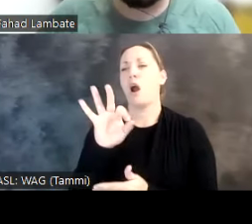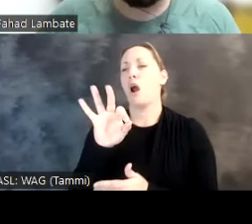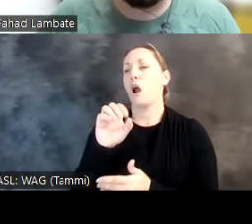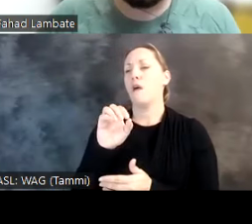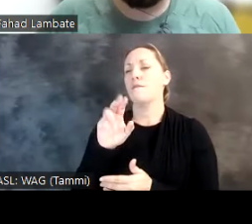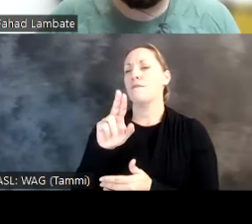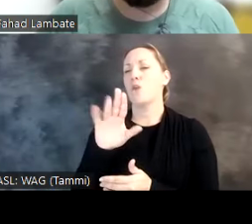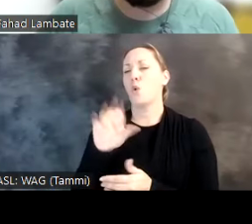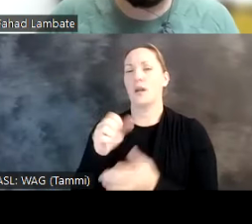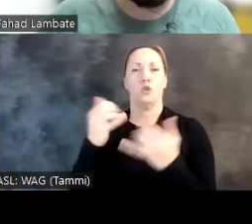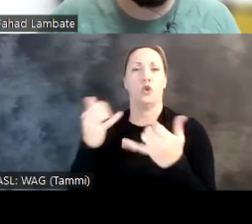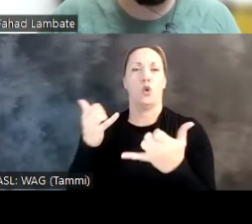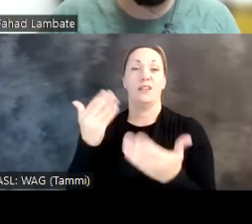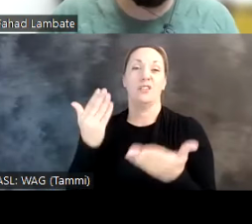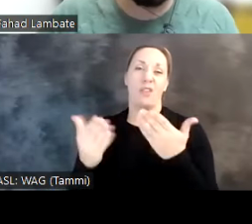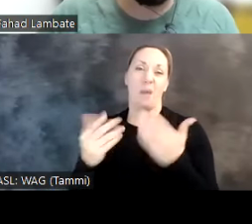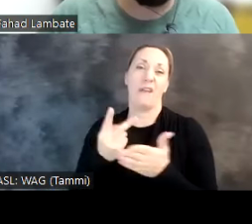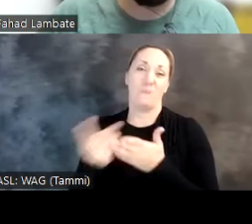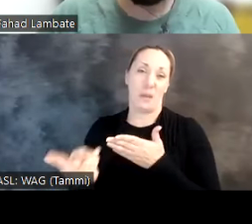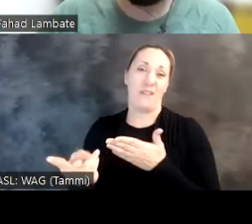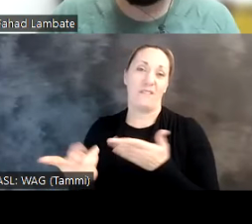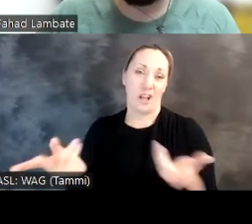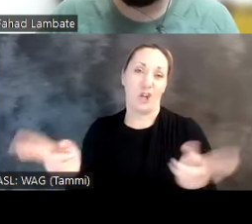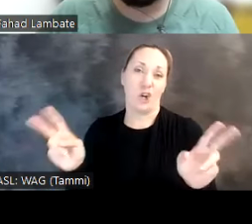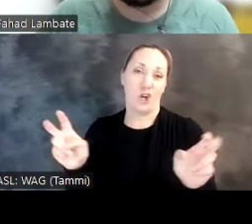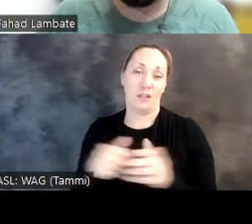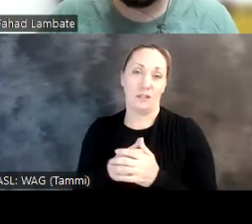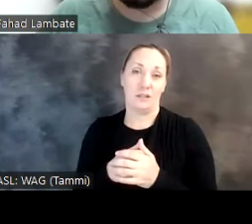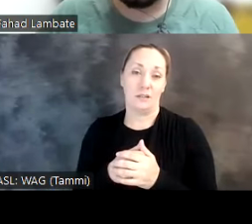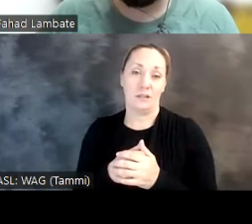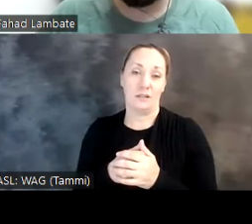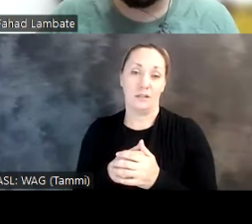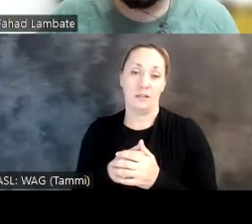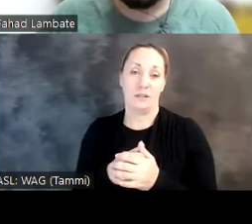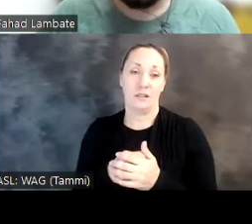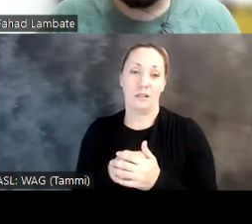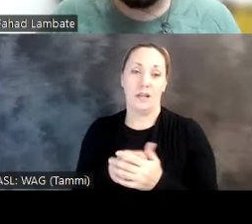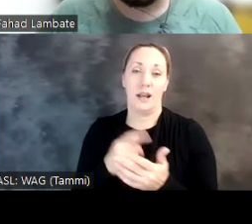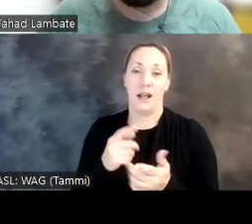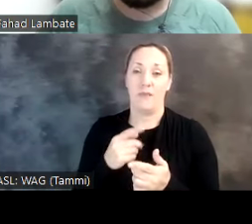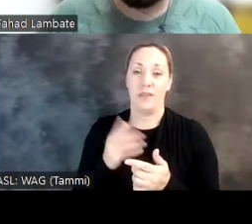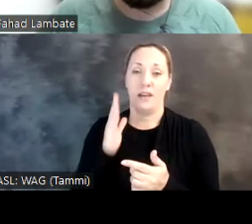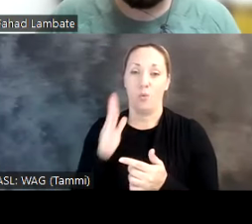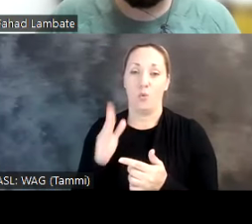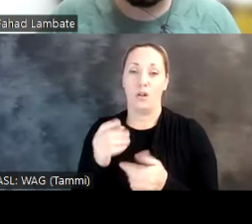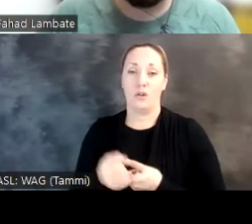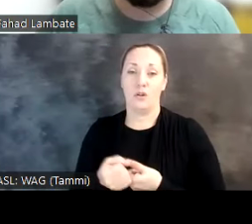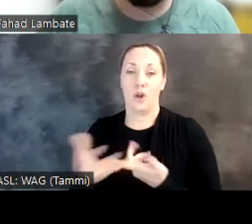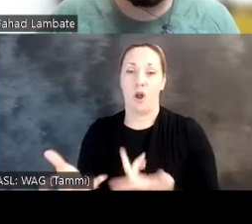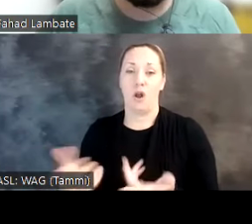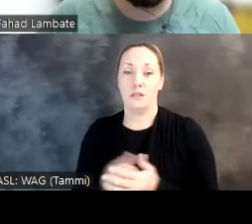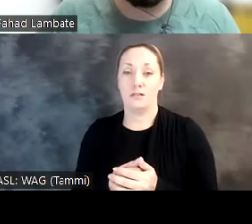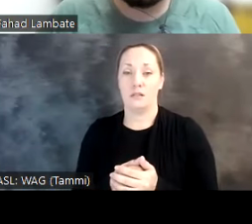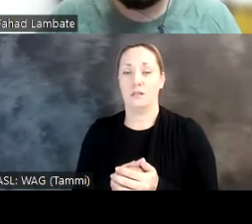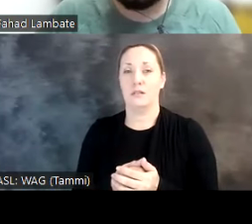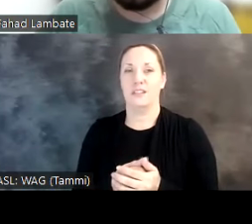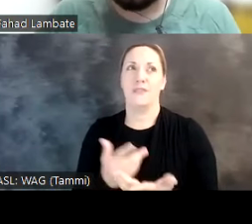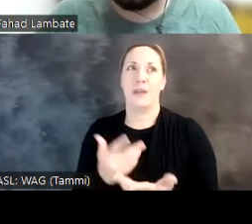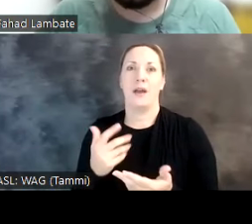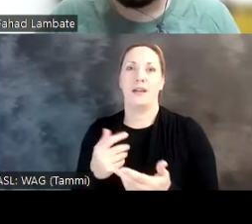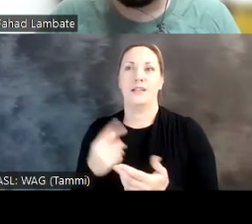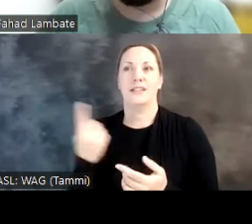might be a failure. This will go as a failure under 247, and it will cause a problem for someone who is using a